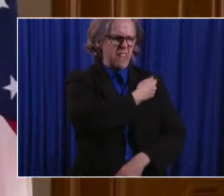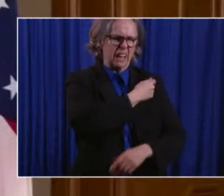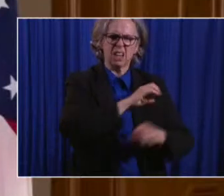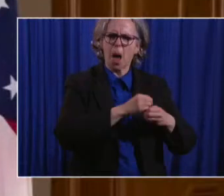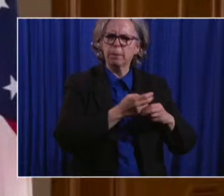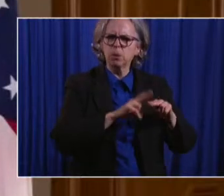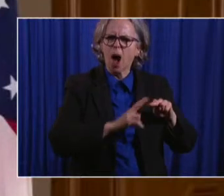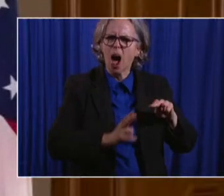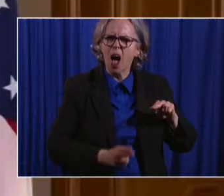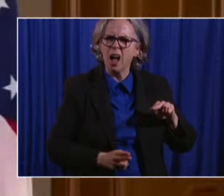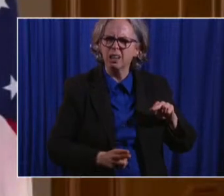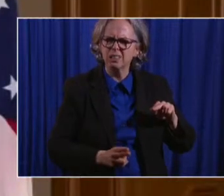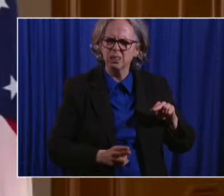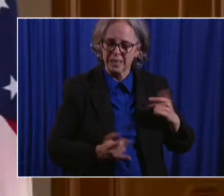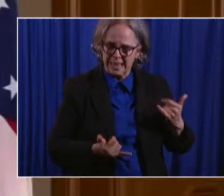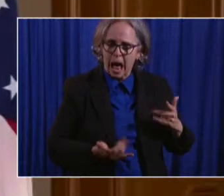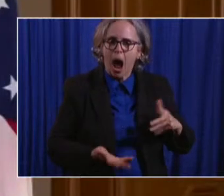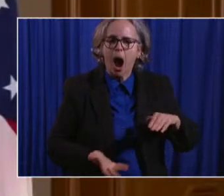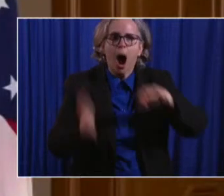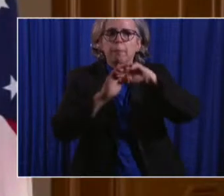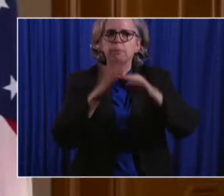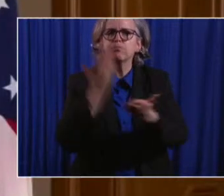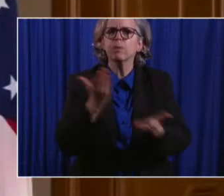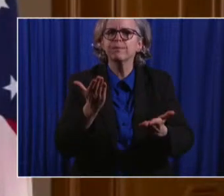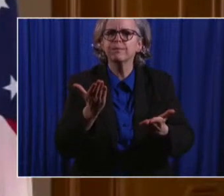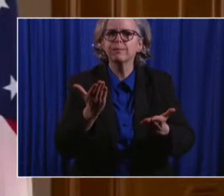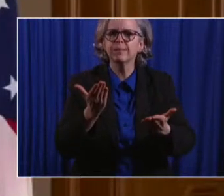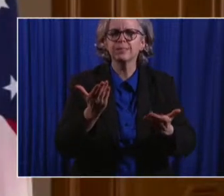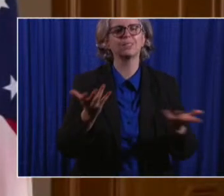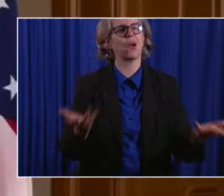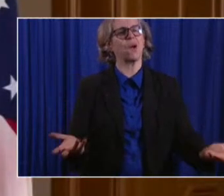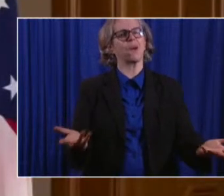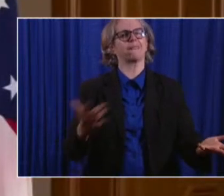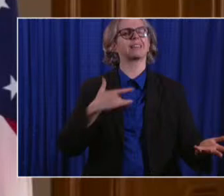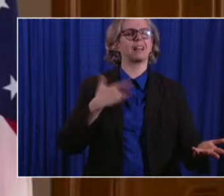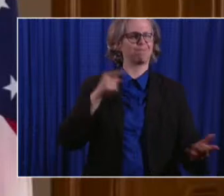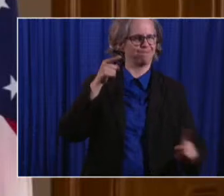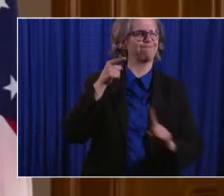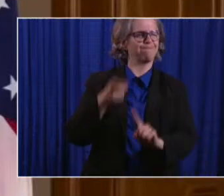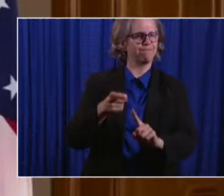time that we saw Johnson & Johnson pull back.